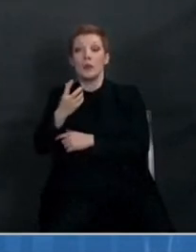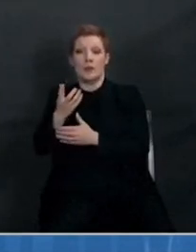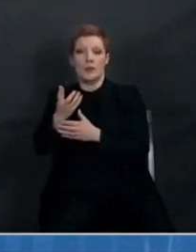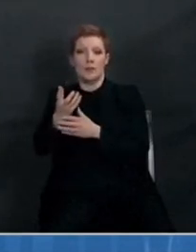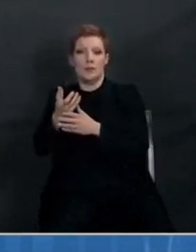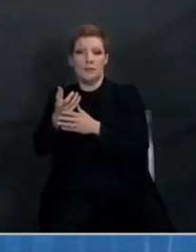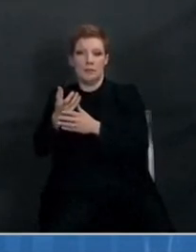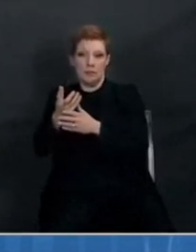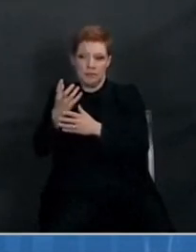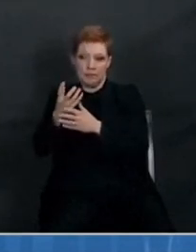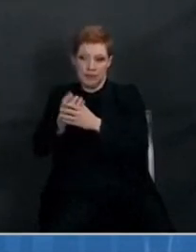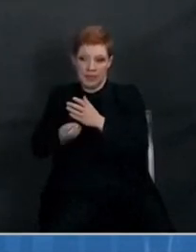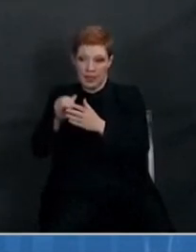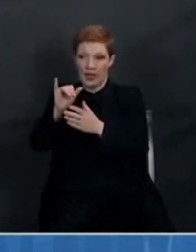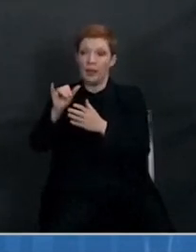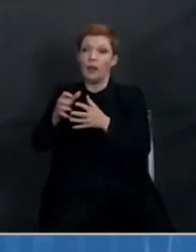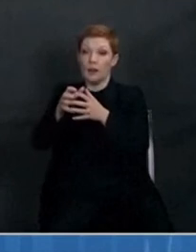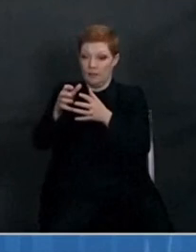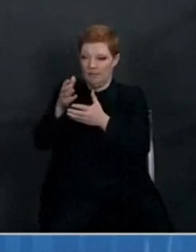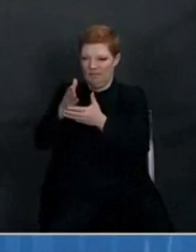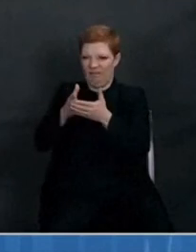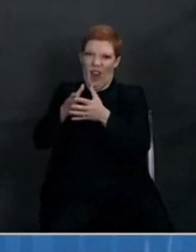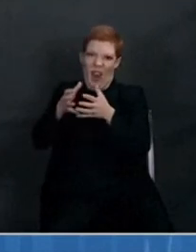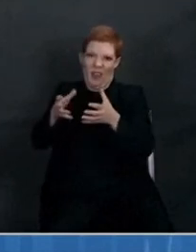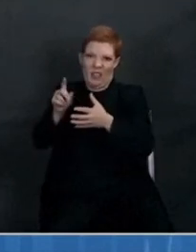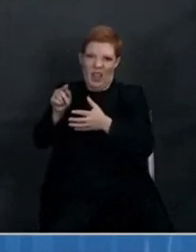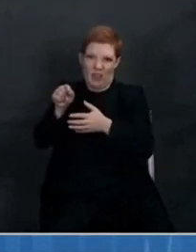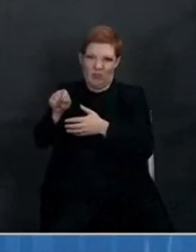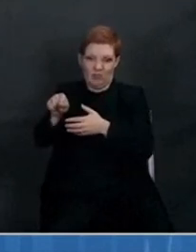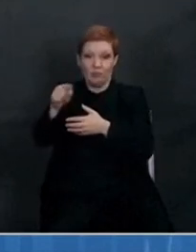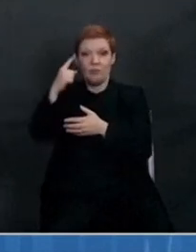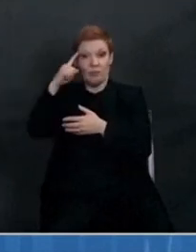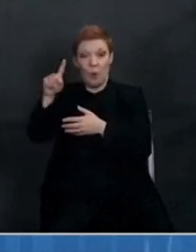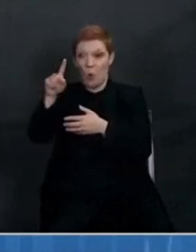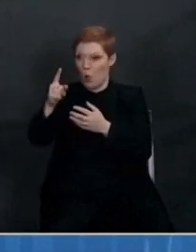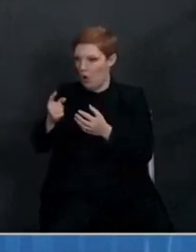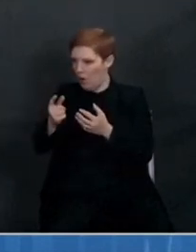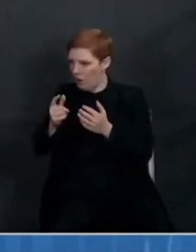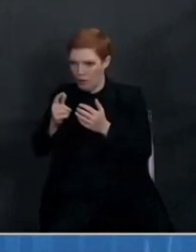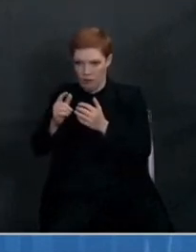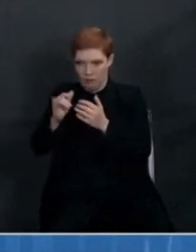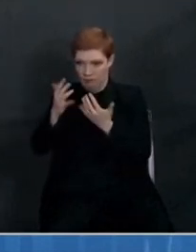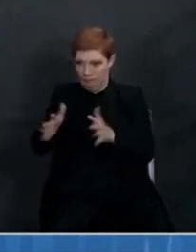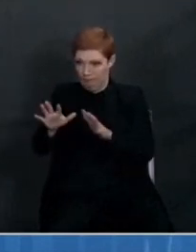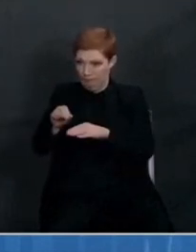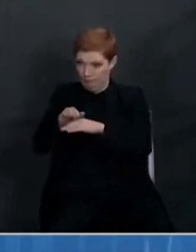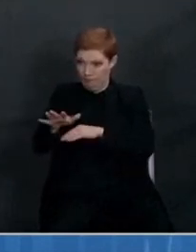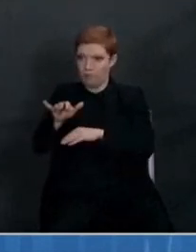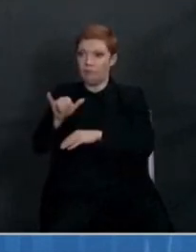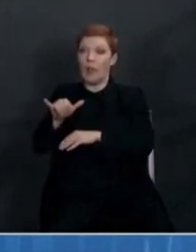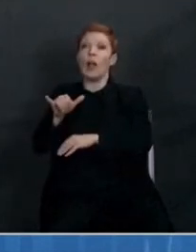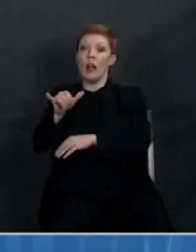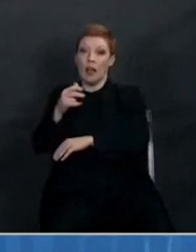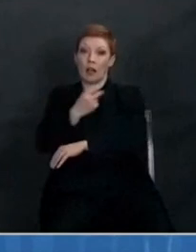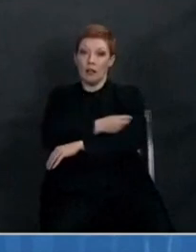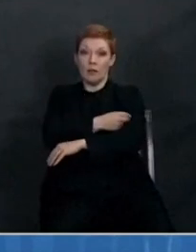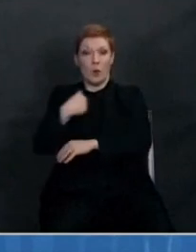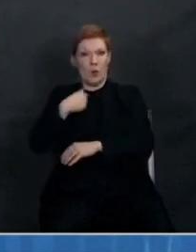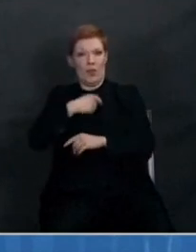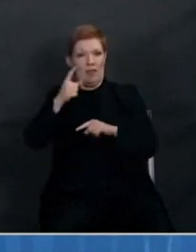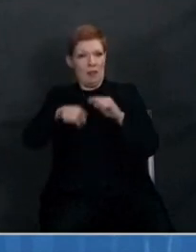and ethnicity data on vaccination. So let me be clear, we cannot ensure an equitable vaccination program without data to guide